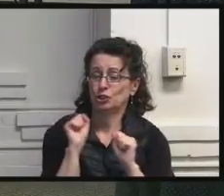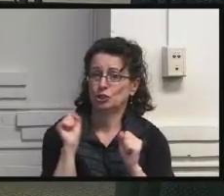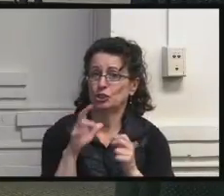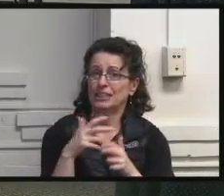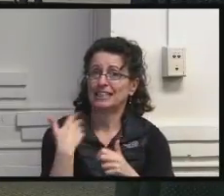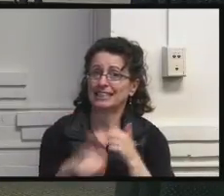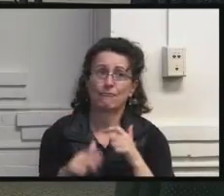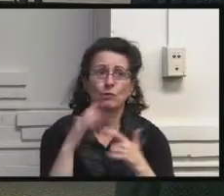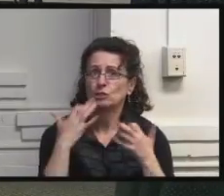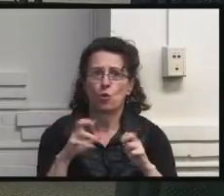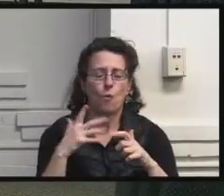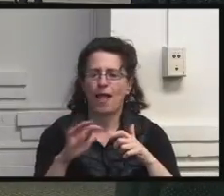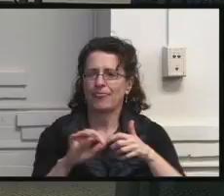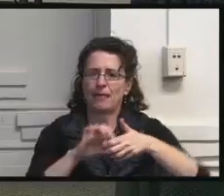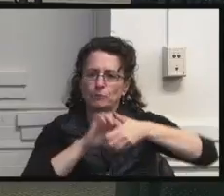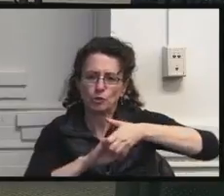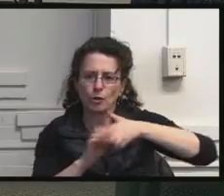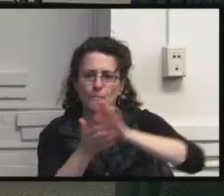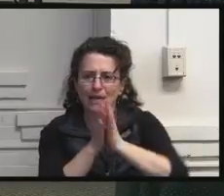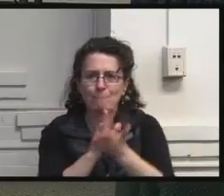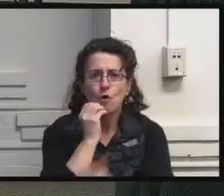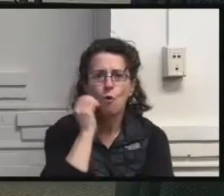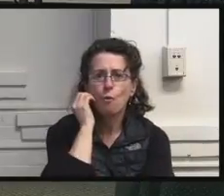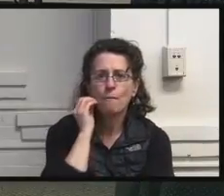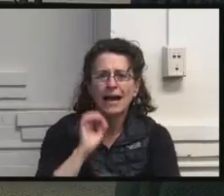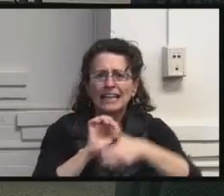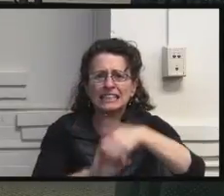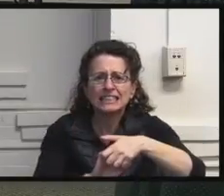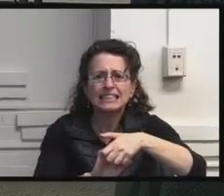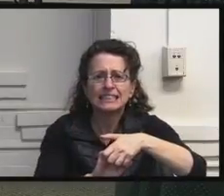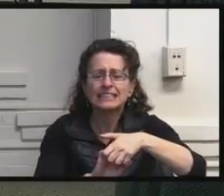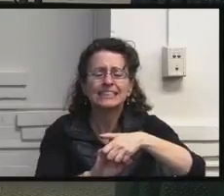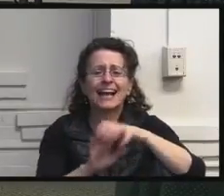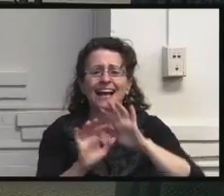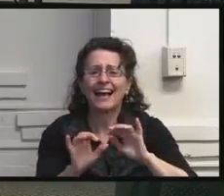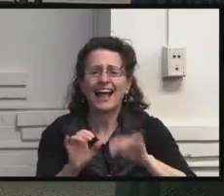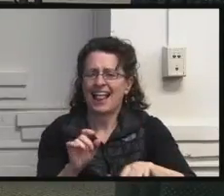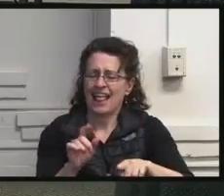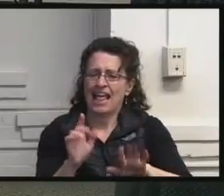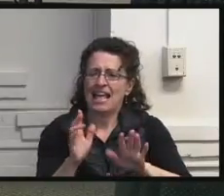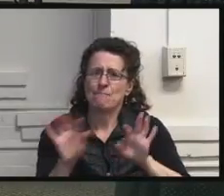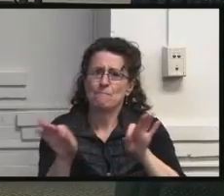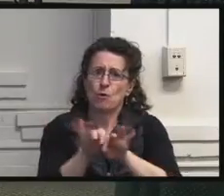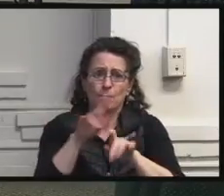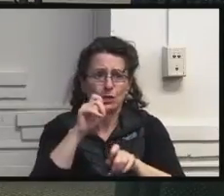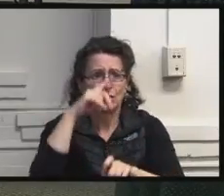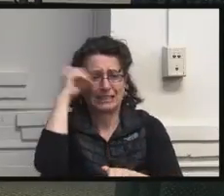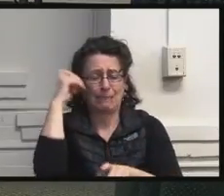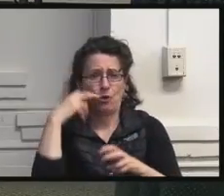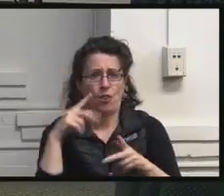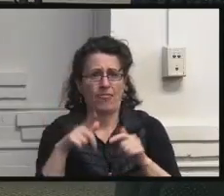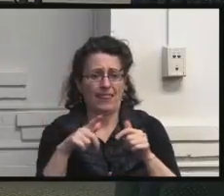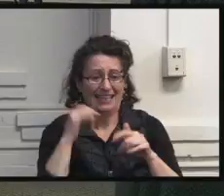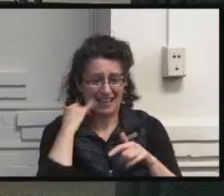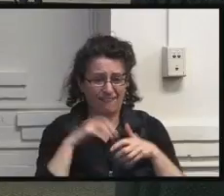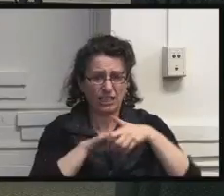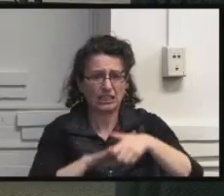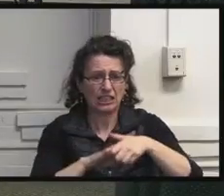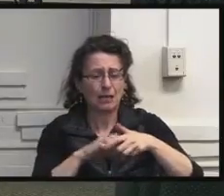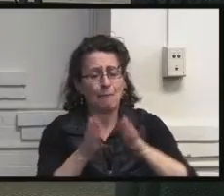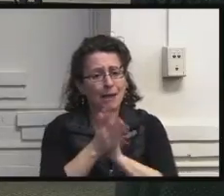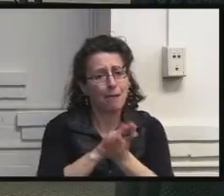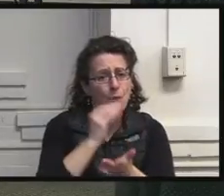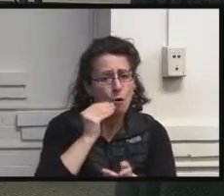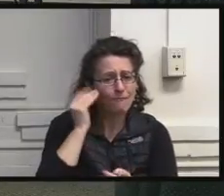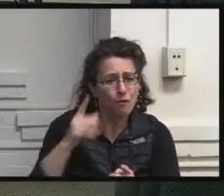out, and so we're working on it. But just so you know, that is the only real hurdle that I see that might prevent us from advertising. But again,